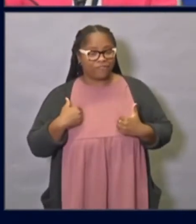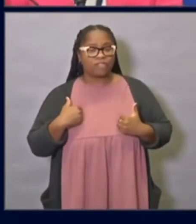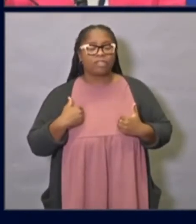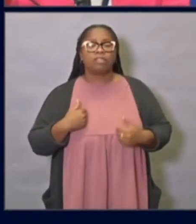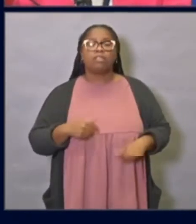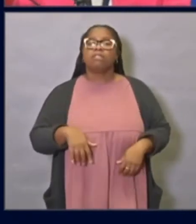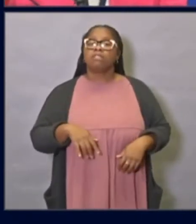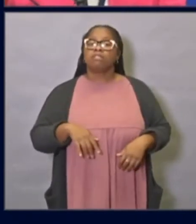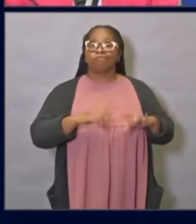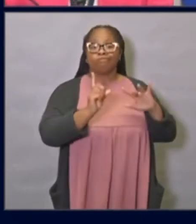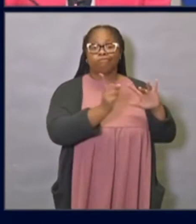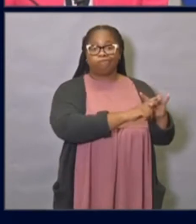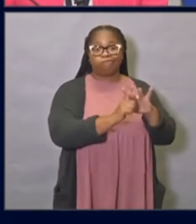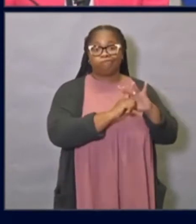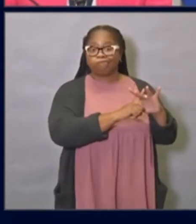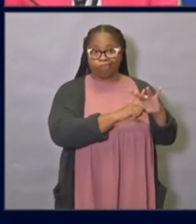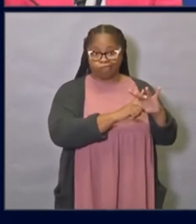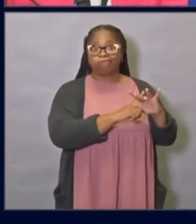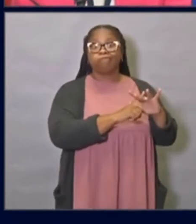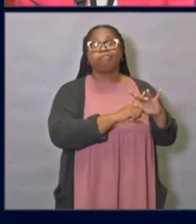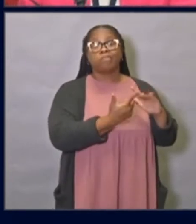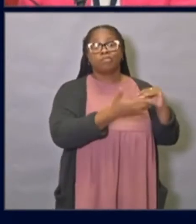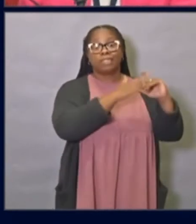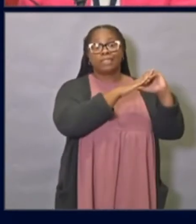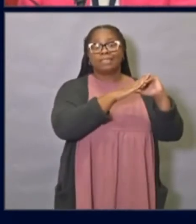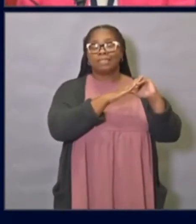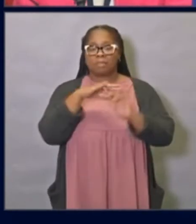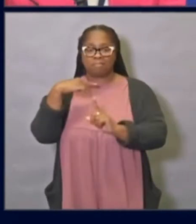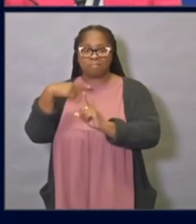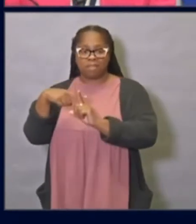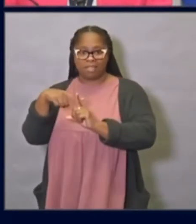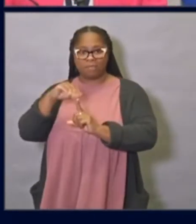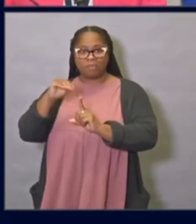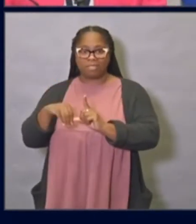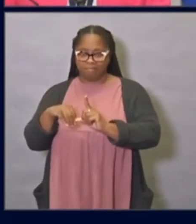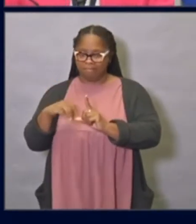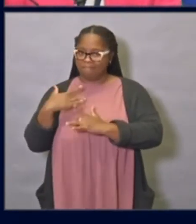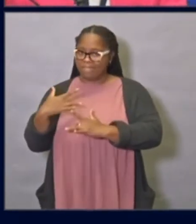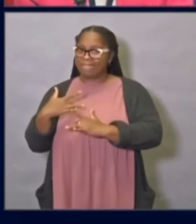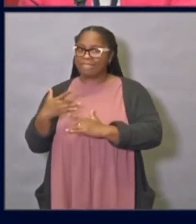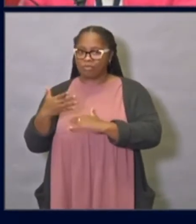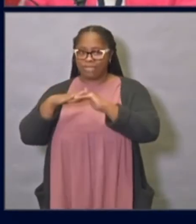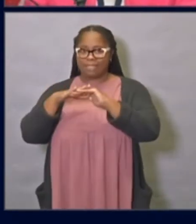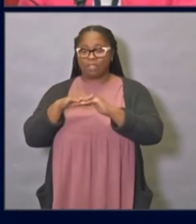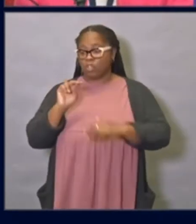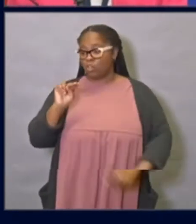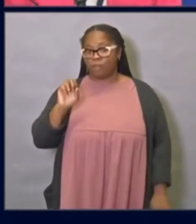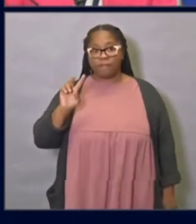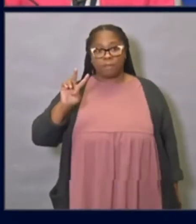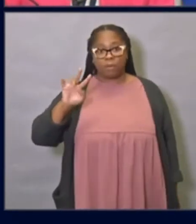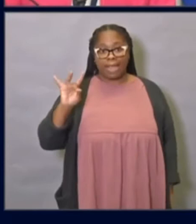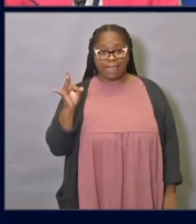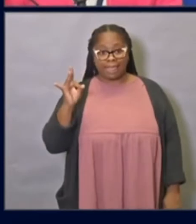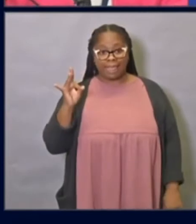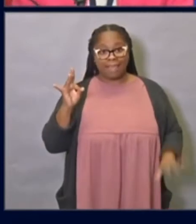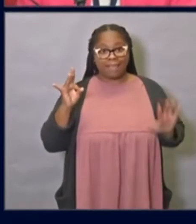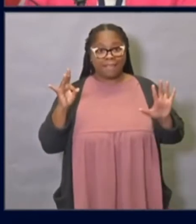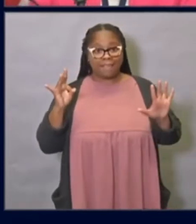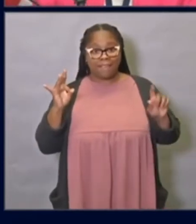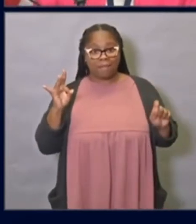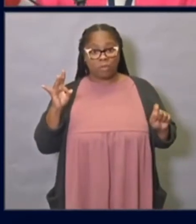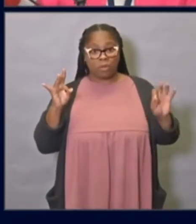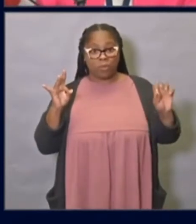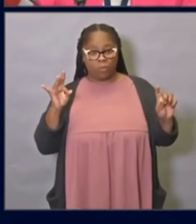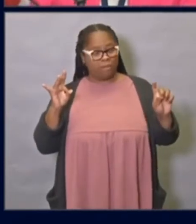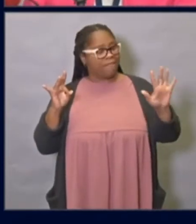positivity rate is also increasing. On November 8th, the positivity rate for LA County was 5.1% compared